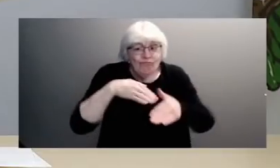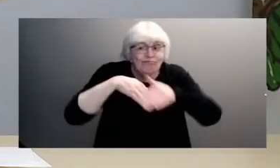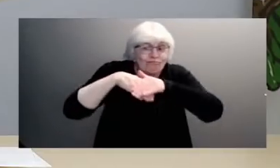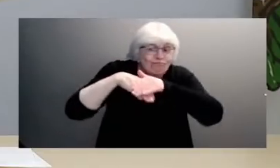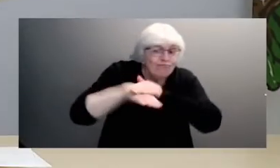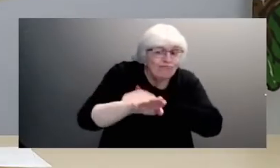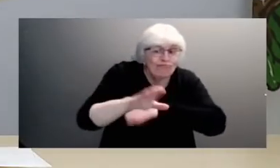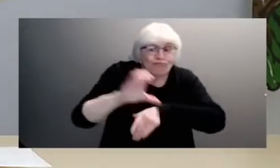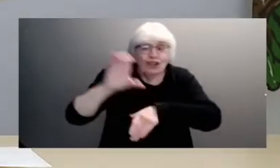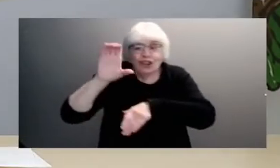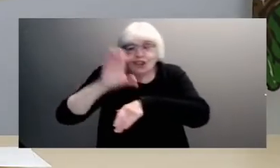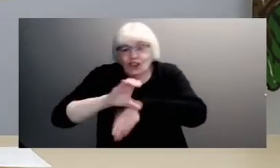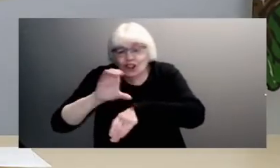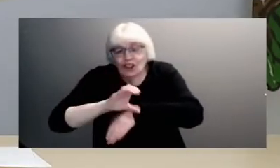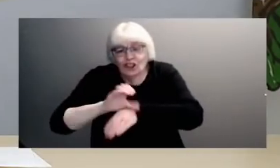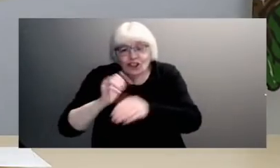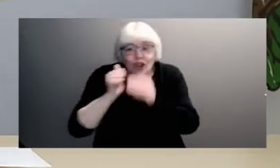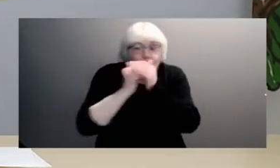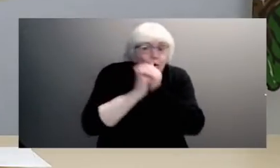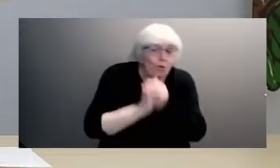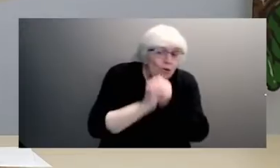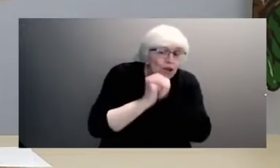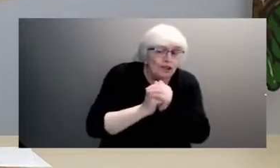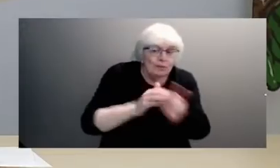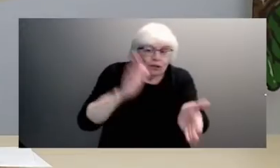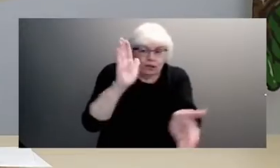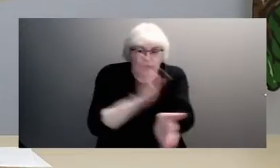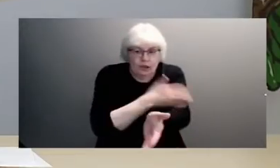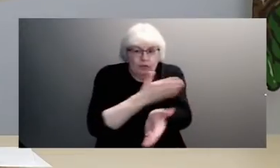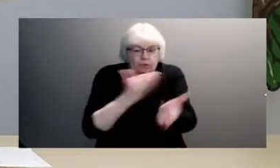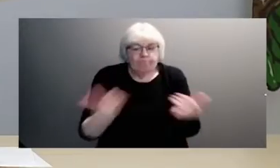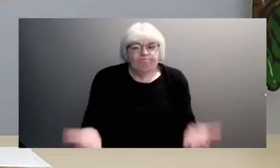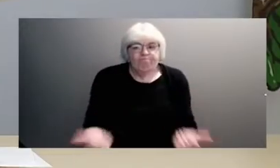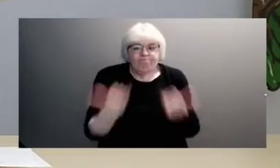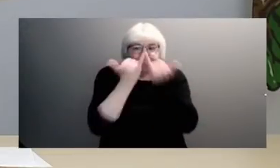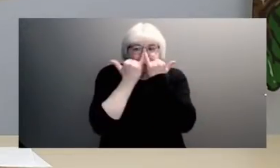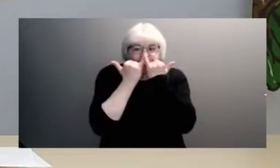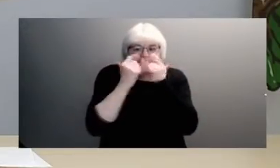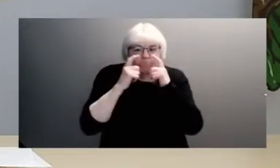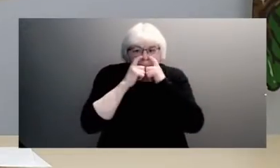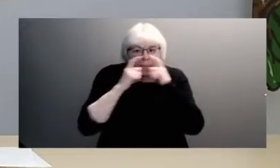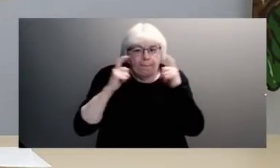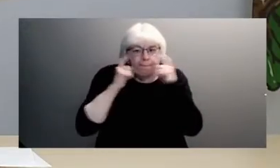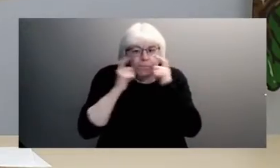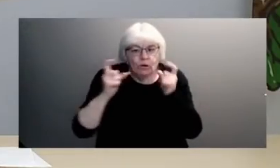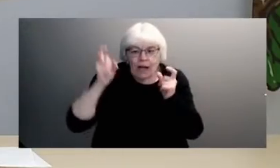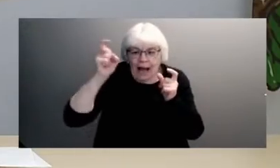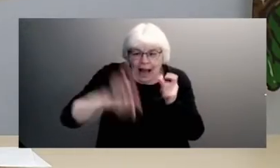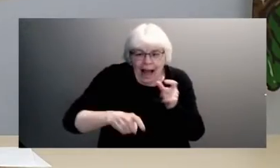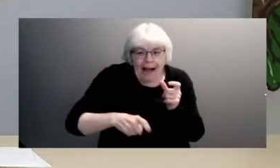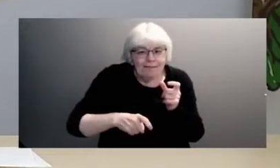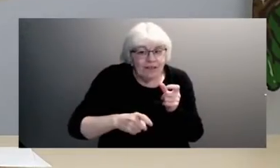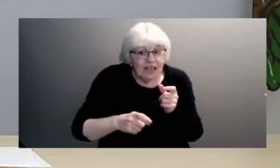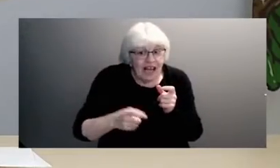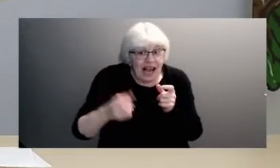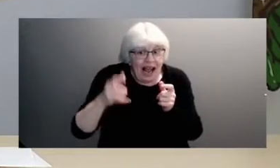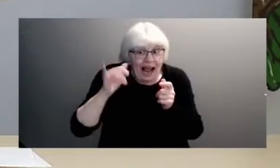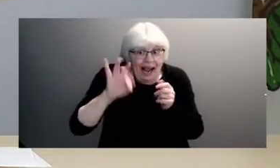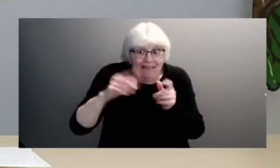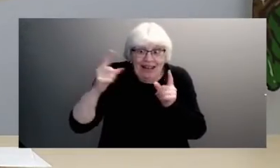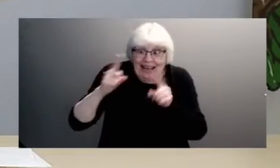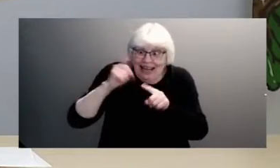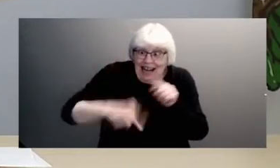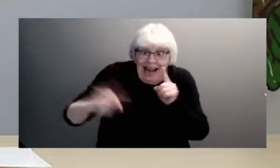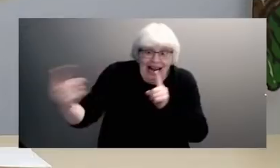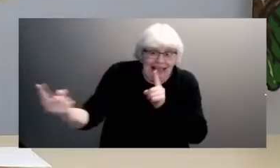Masks are to be worn in workplaces where physical distancing cannot be maintained. Masks should be worn in outdoor spaces when you are in